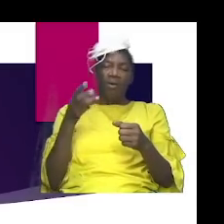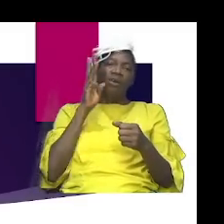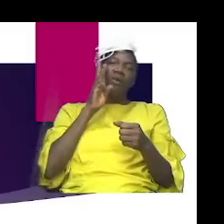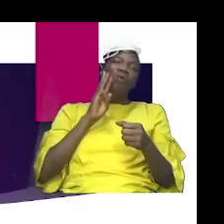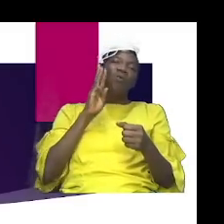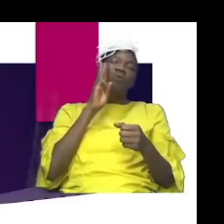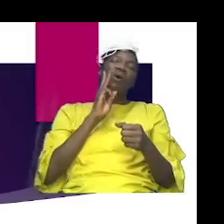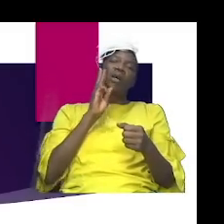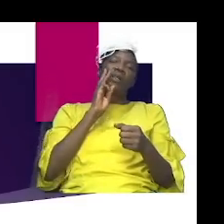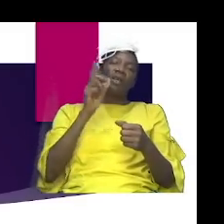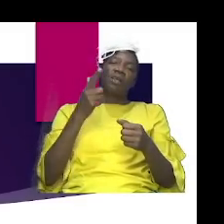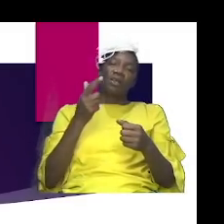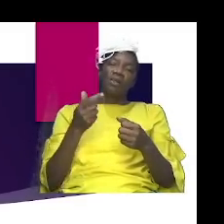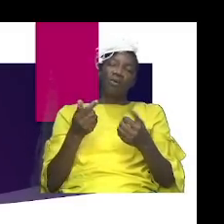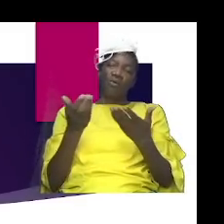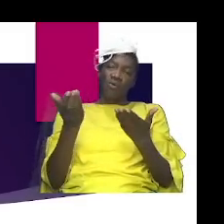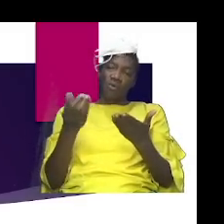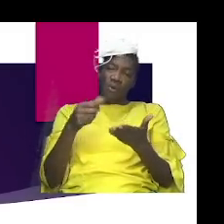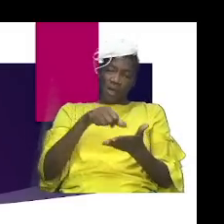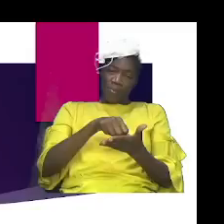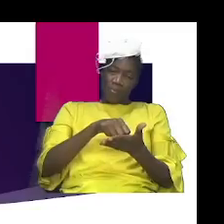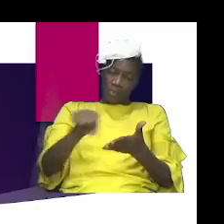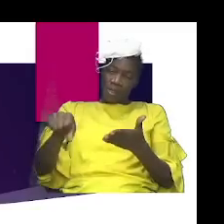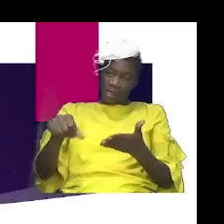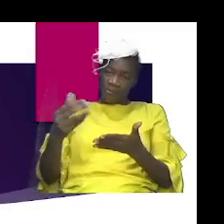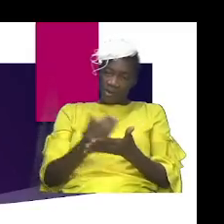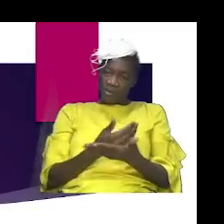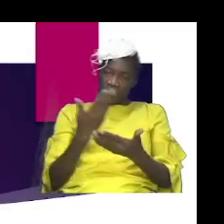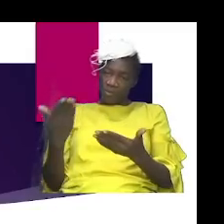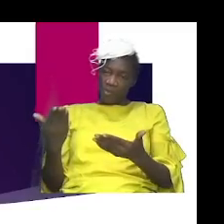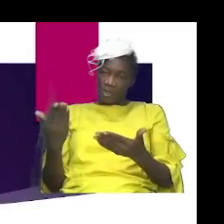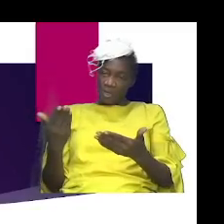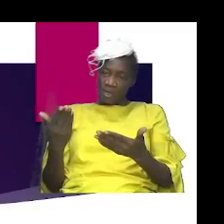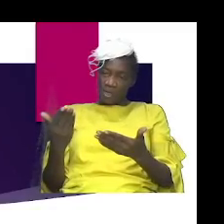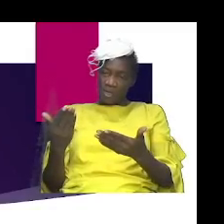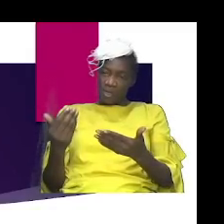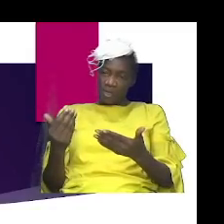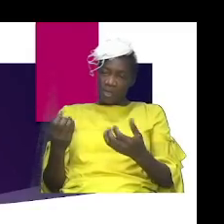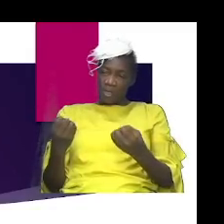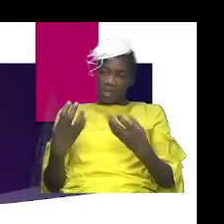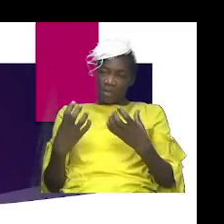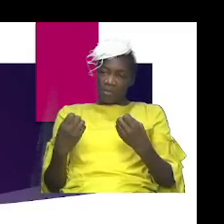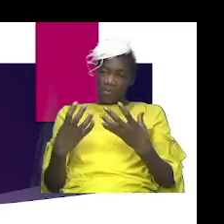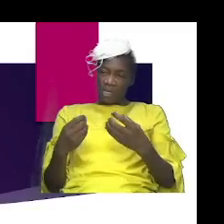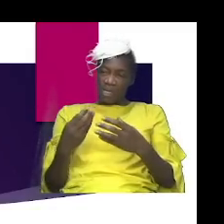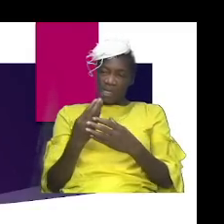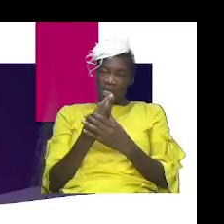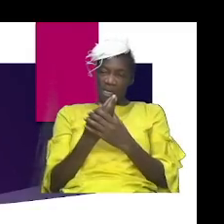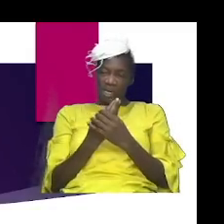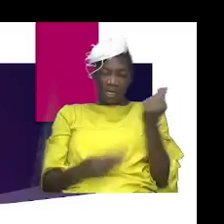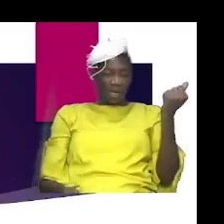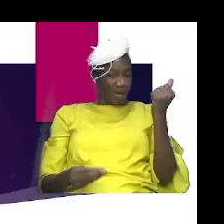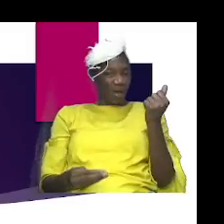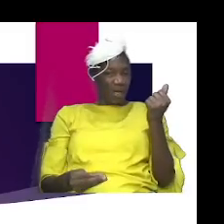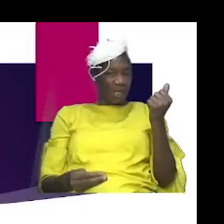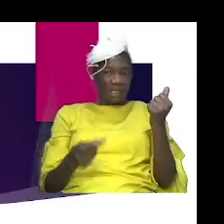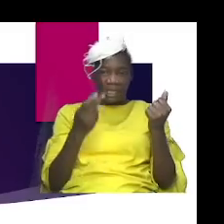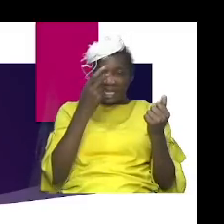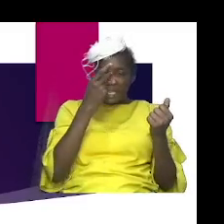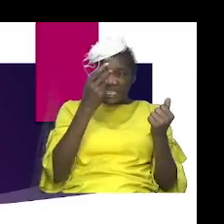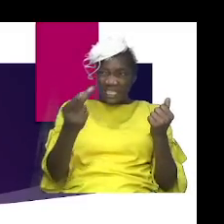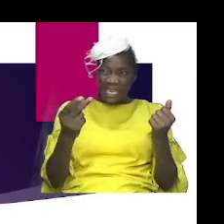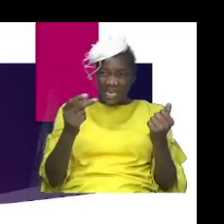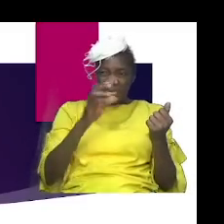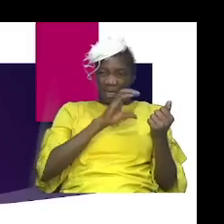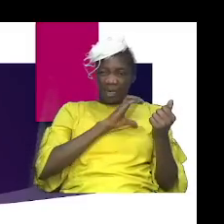and you're thirsty. I think as saints of God, many of us have lost sight of real Christianity. We